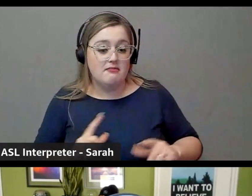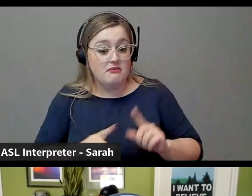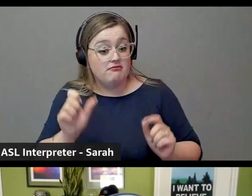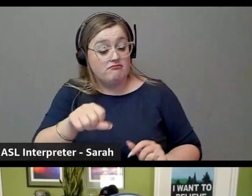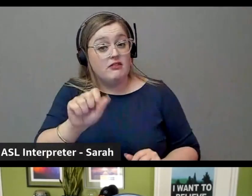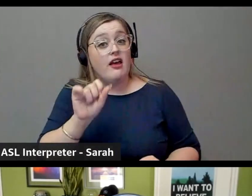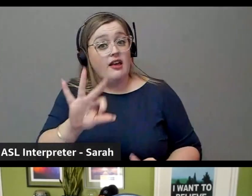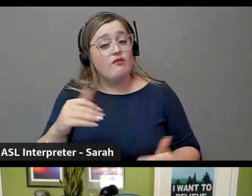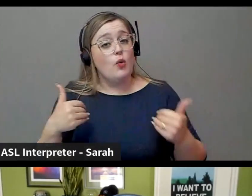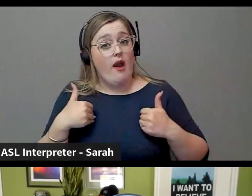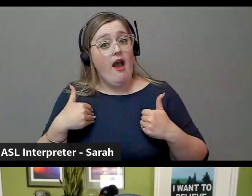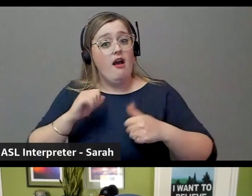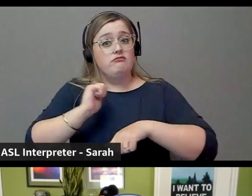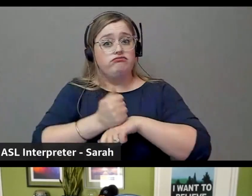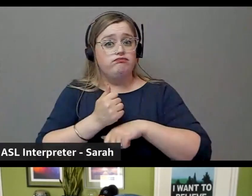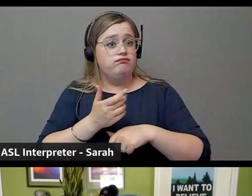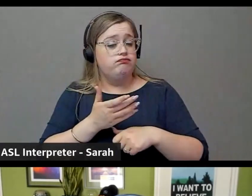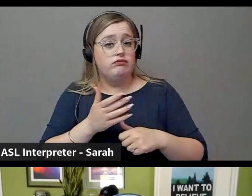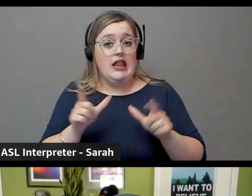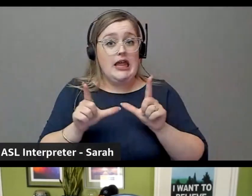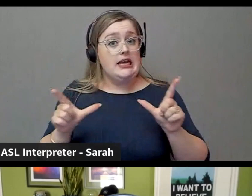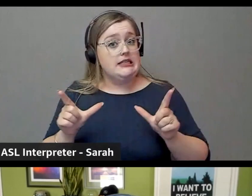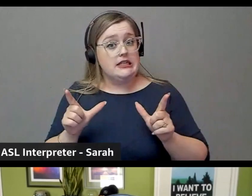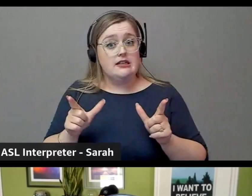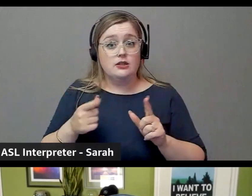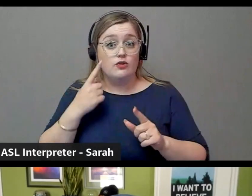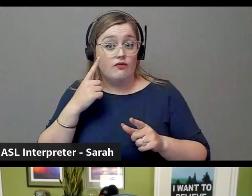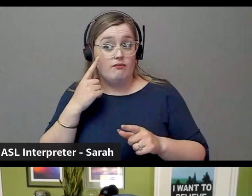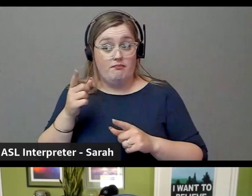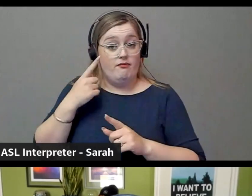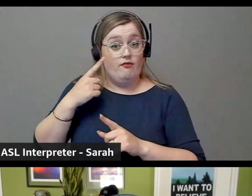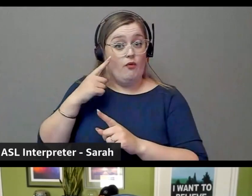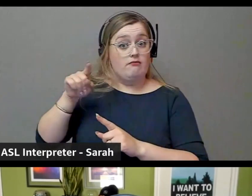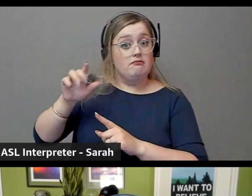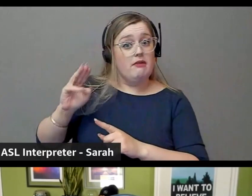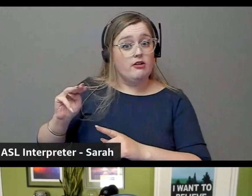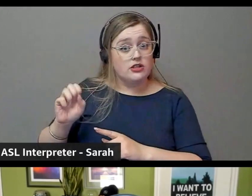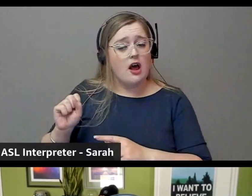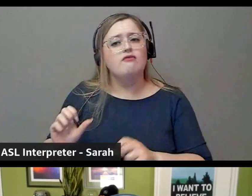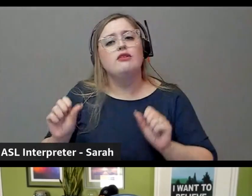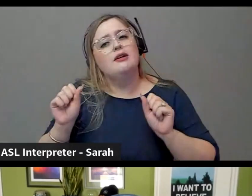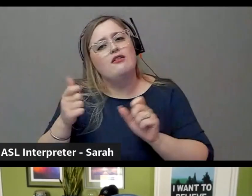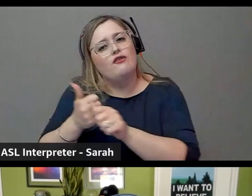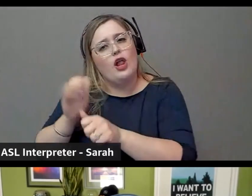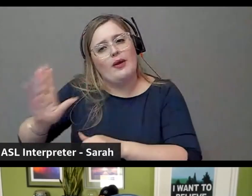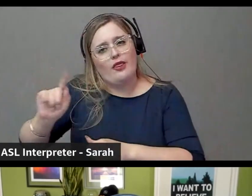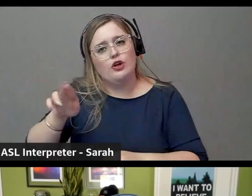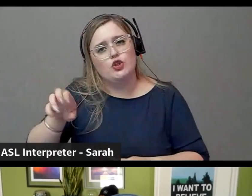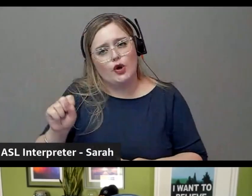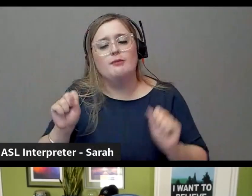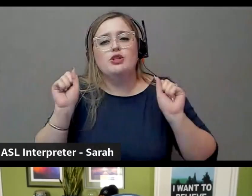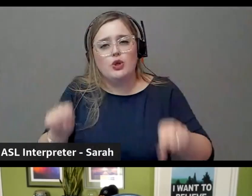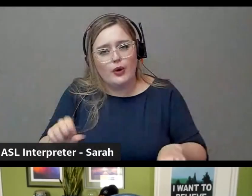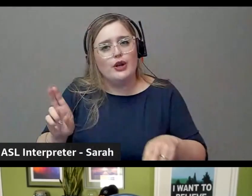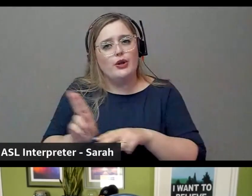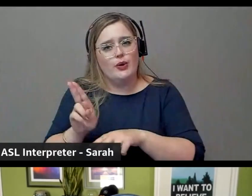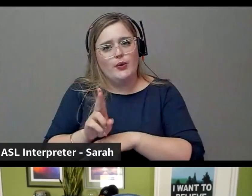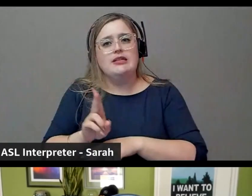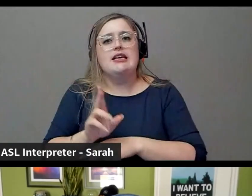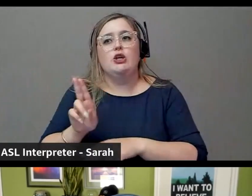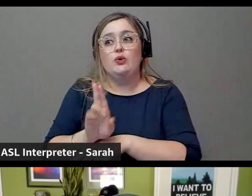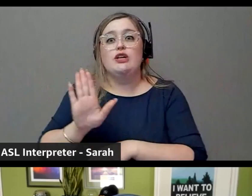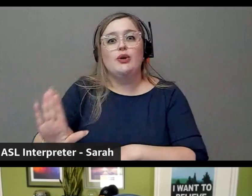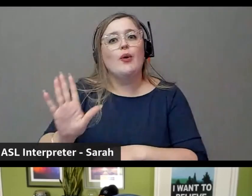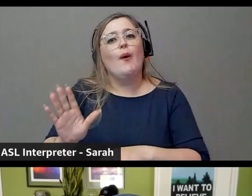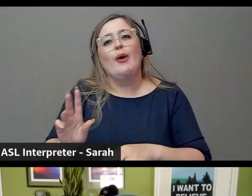existing license investment from Microsoft, according to Microsoft terms, you could use that by using your own installation media and license